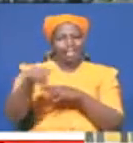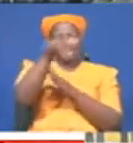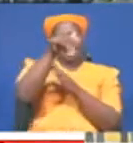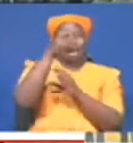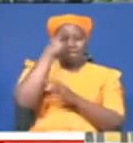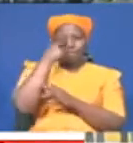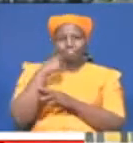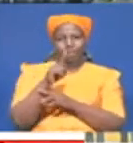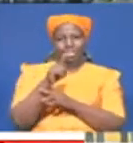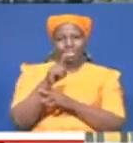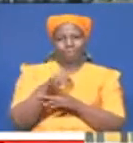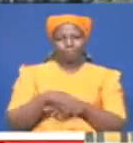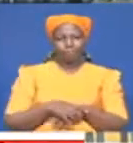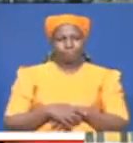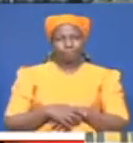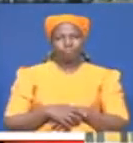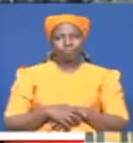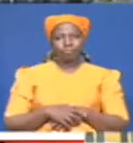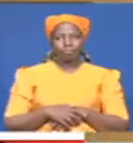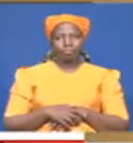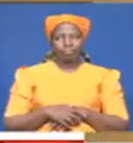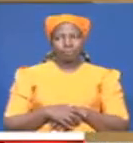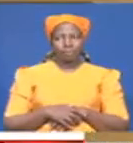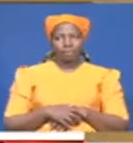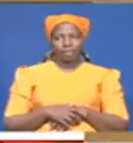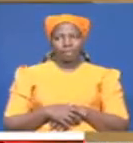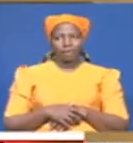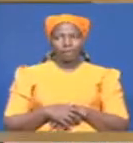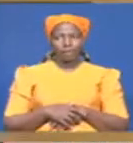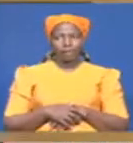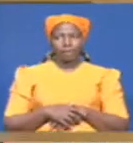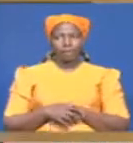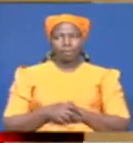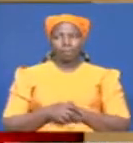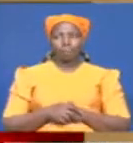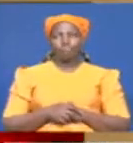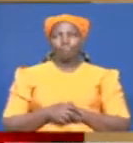reporting for KBC Channel 1. Now to the latest from Konza, the first